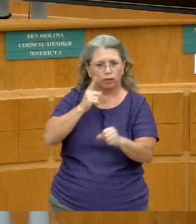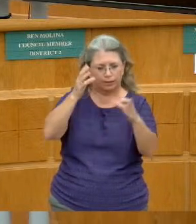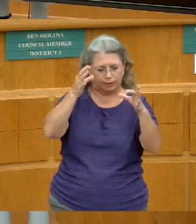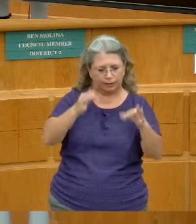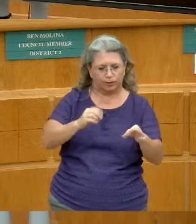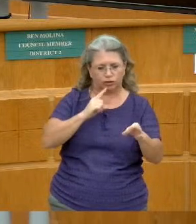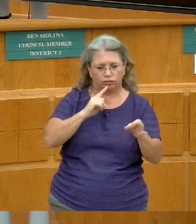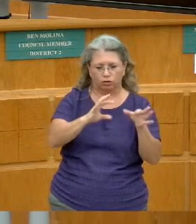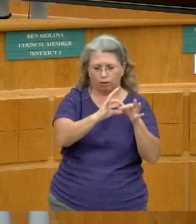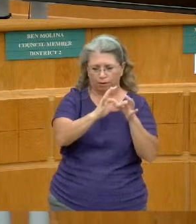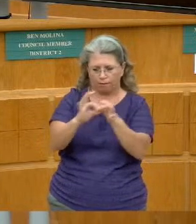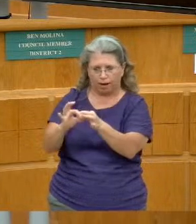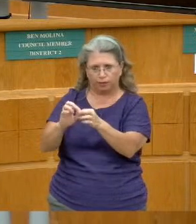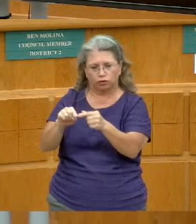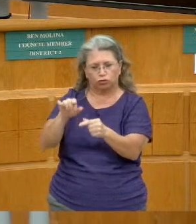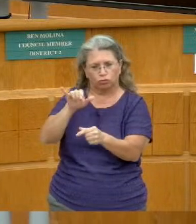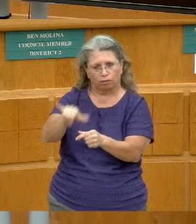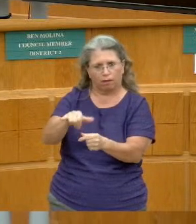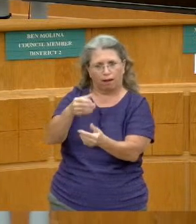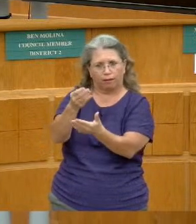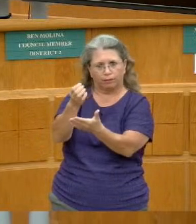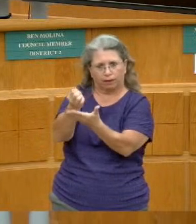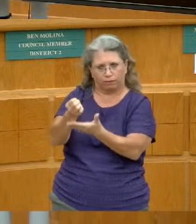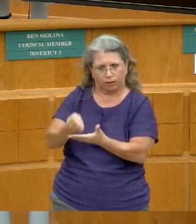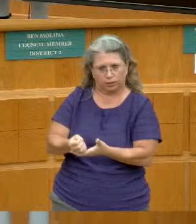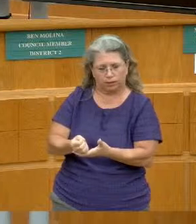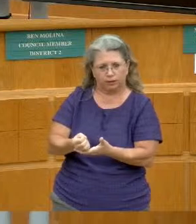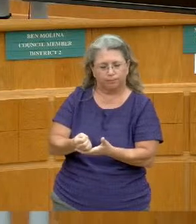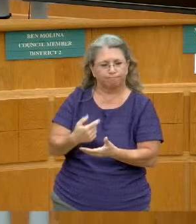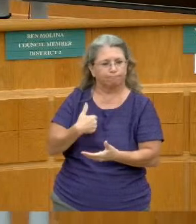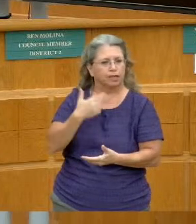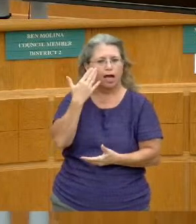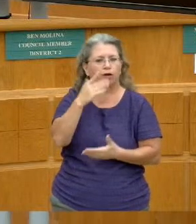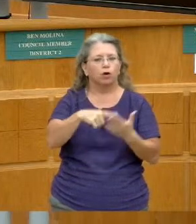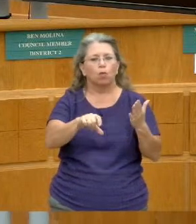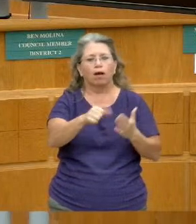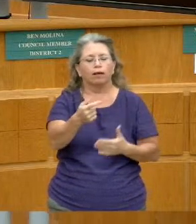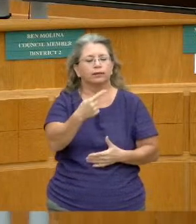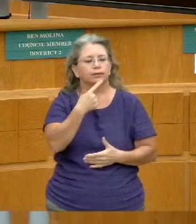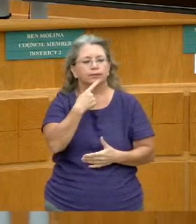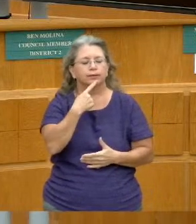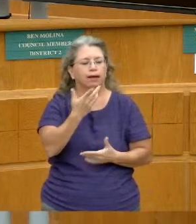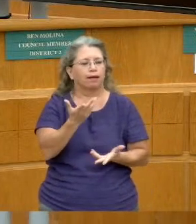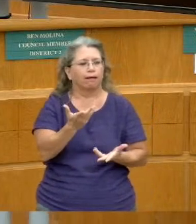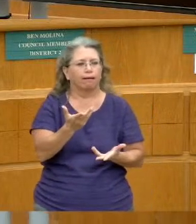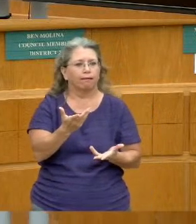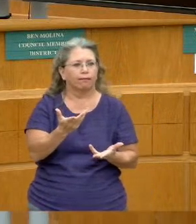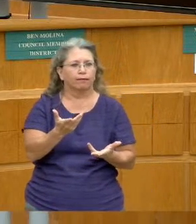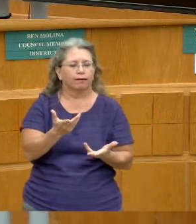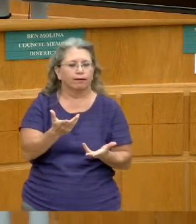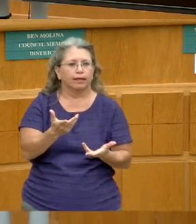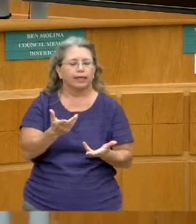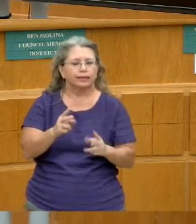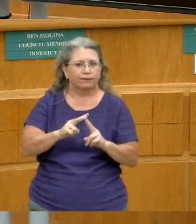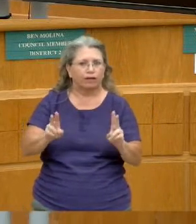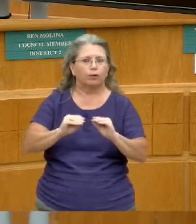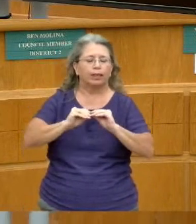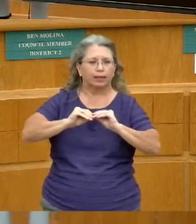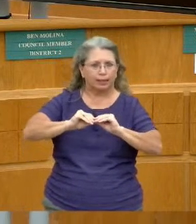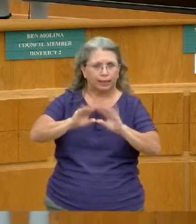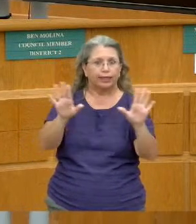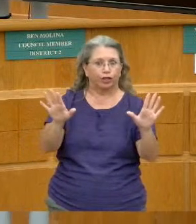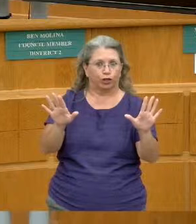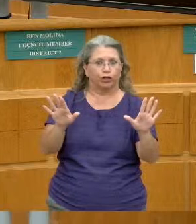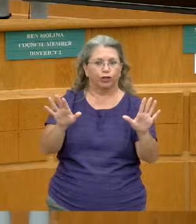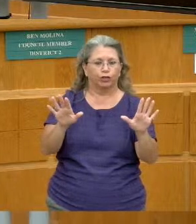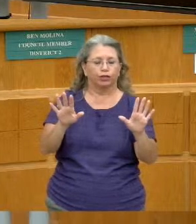nexus. And, I really don't know what else to say except for that it's very clear to me that